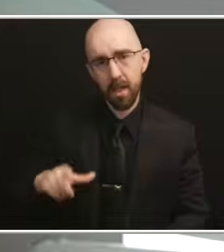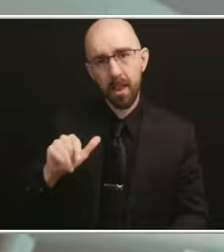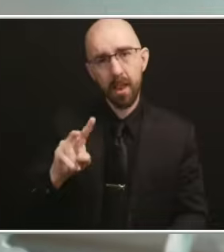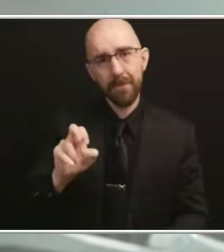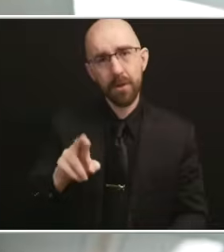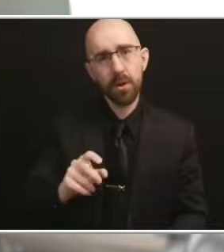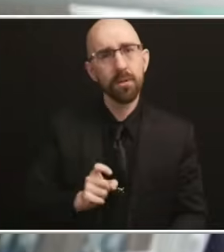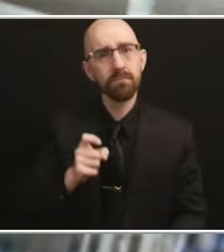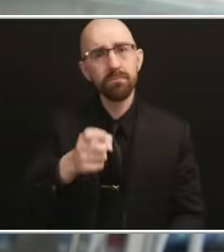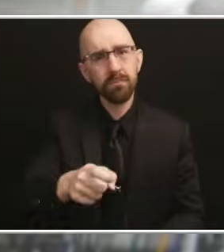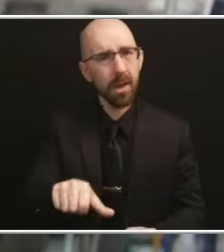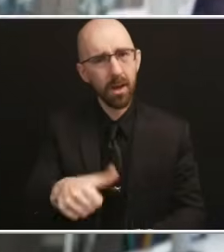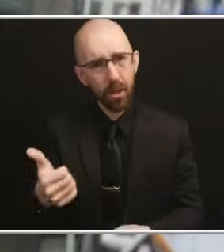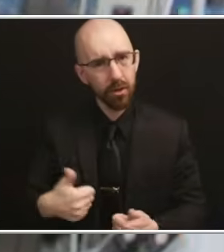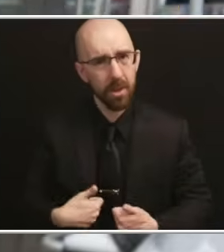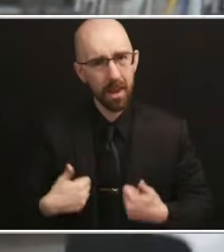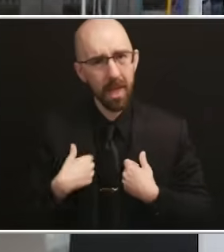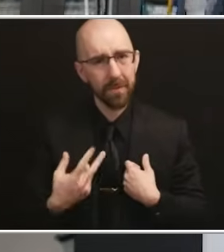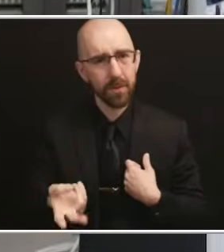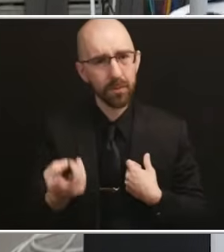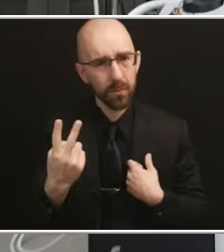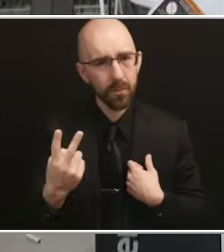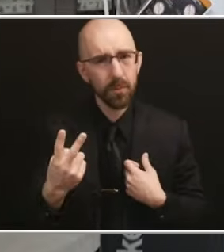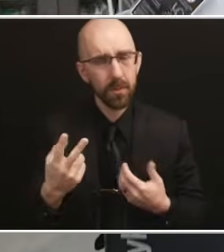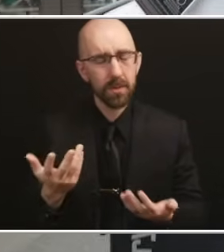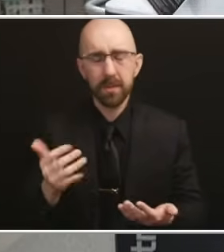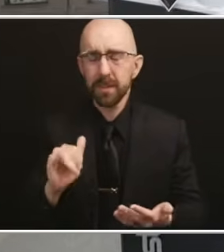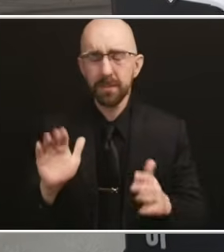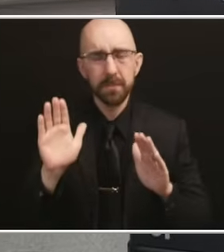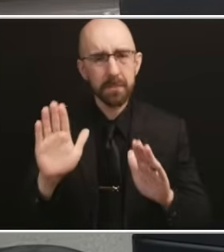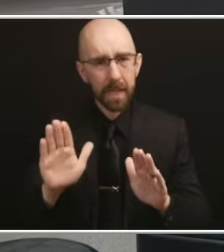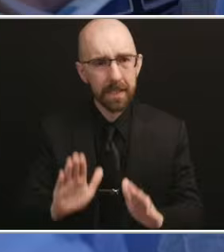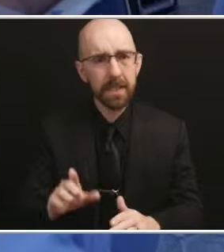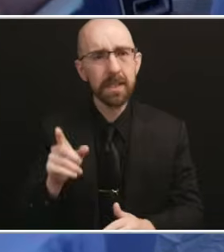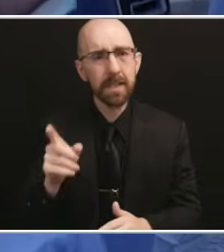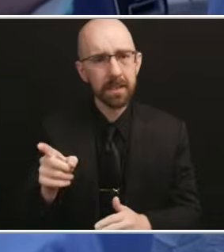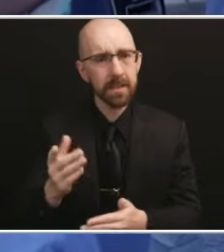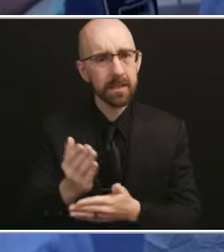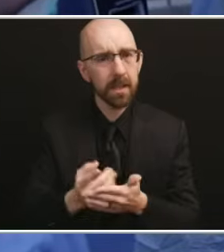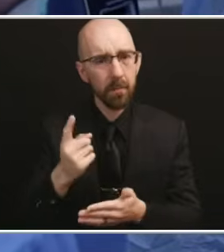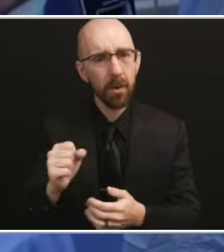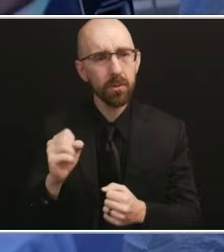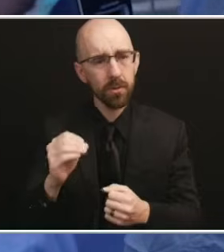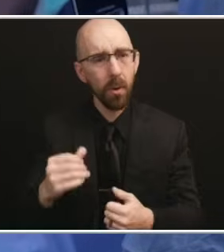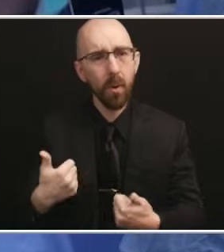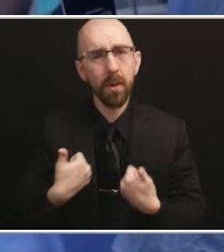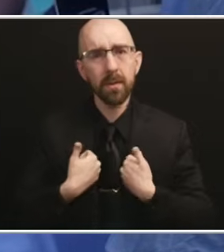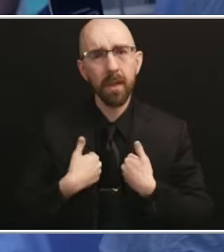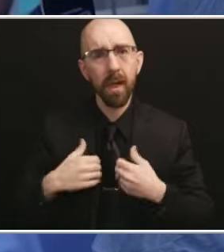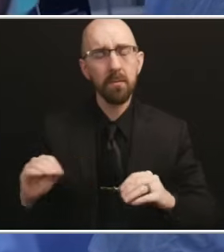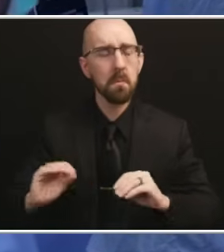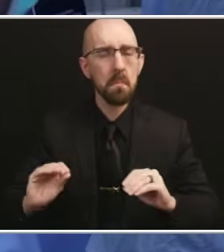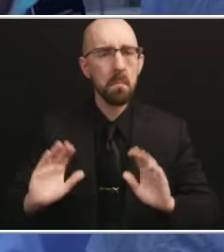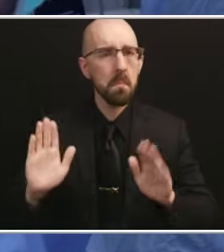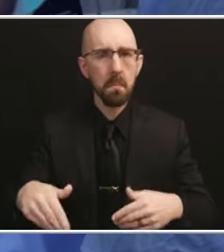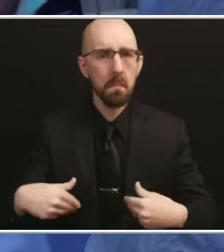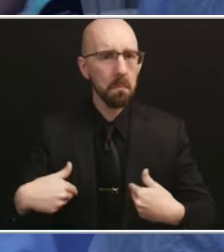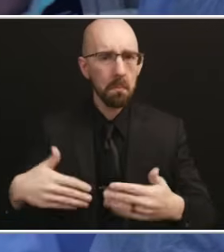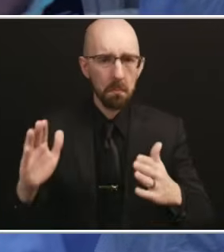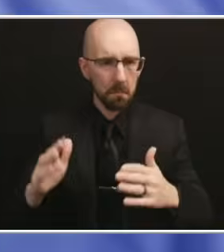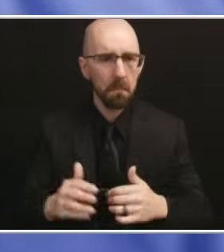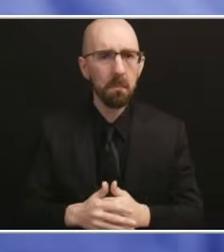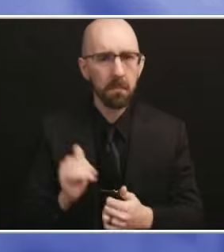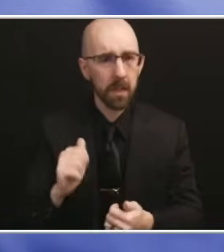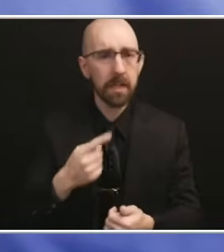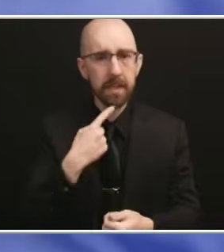another. That's truly amazing that somebody is so selfless that could do that, could come and just say, I want to help